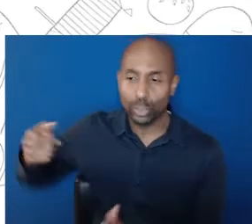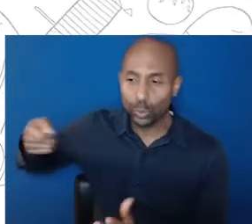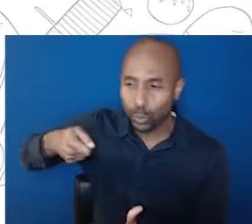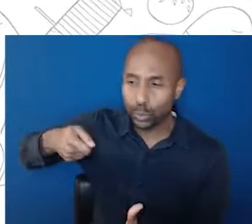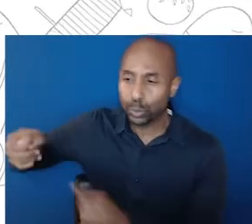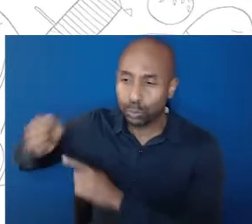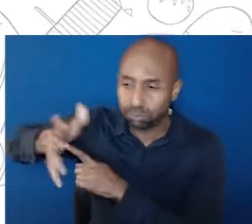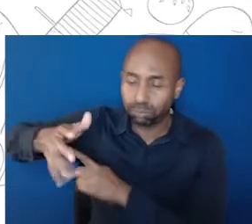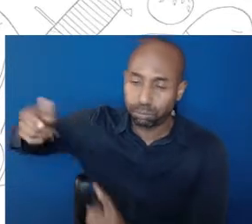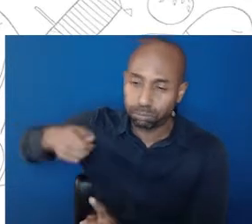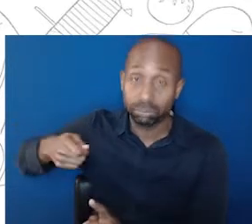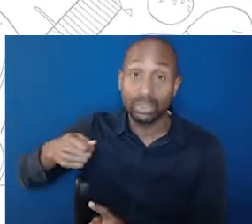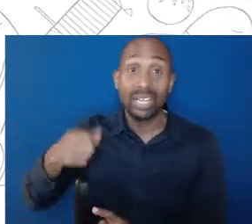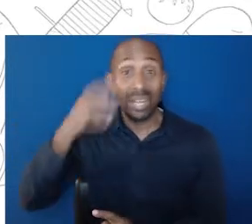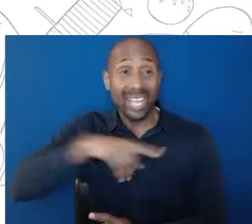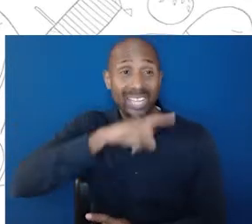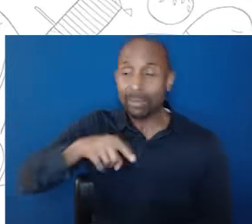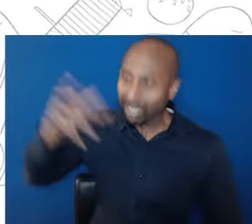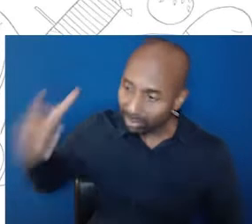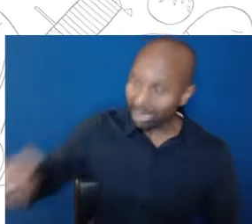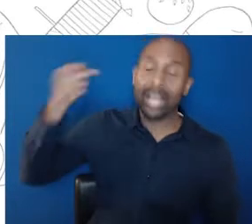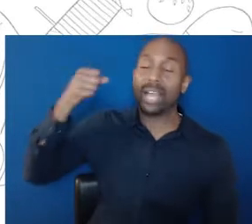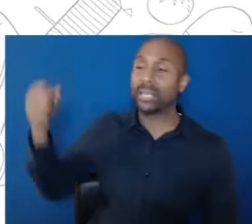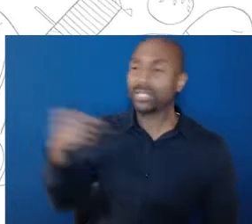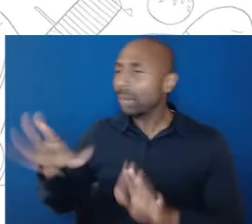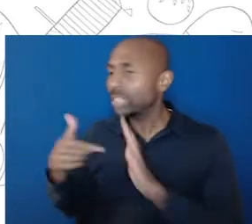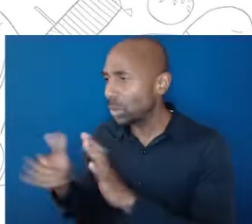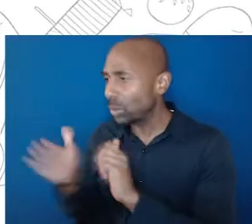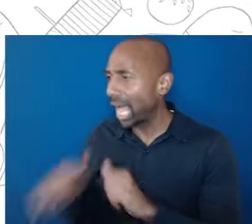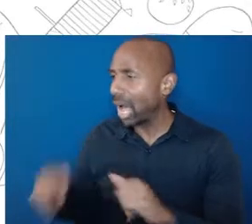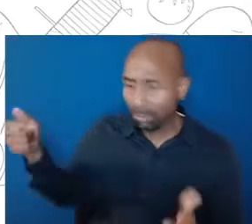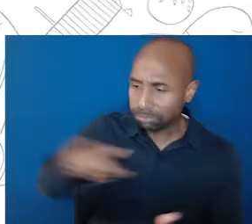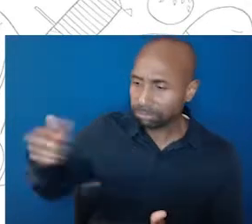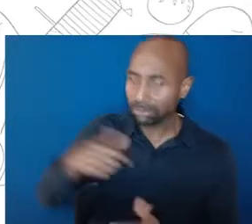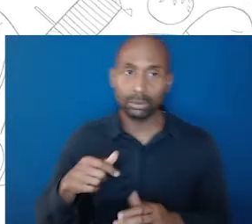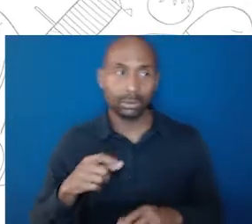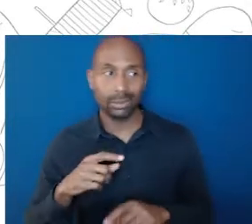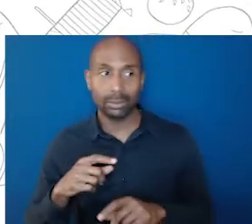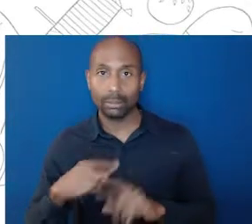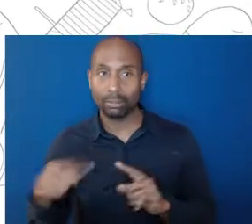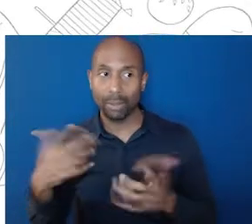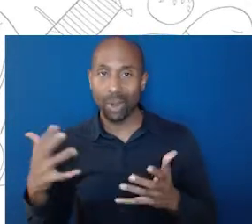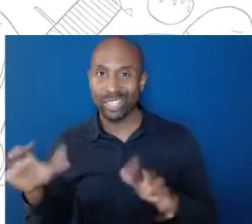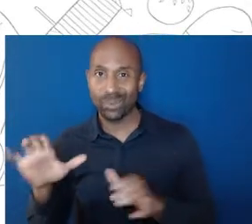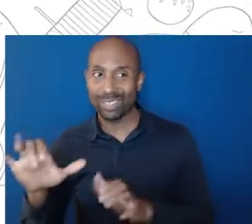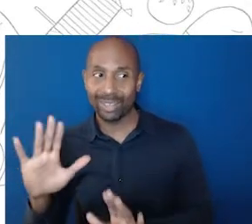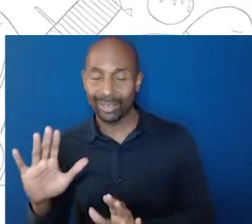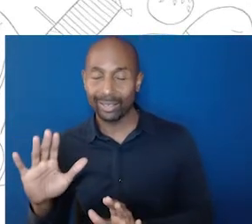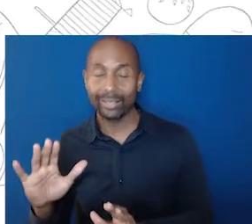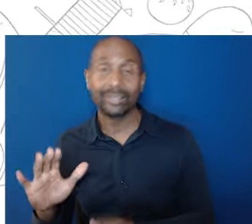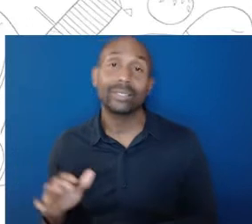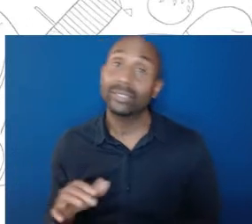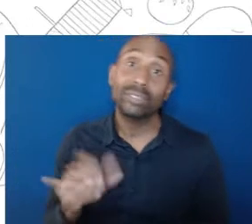I was already doing, right? You know, so wow. That kind of thing. Whenever So wasn't out, some man would take it